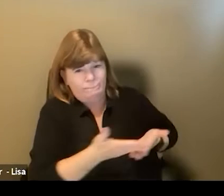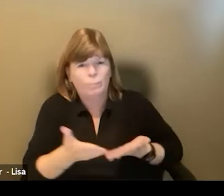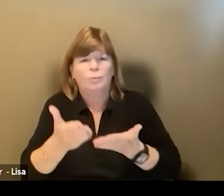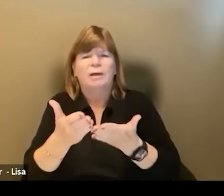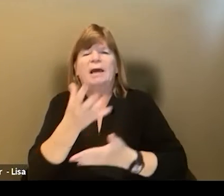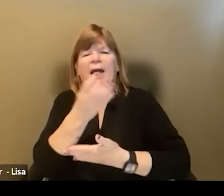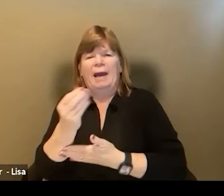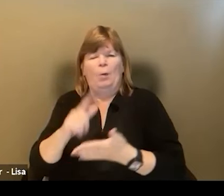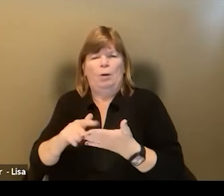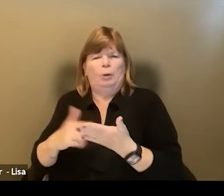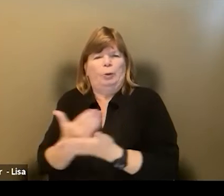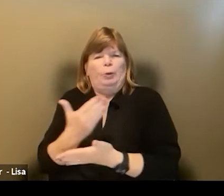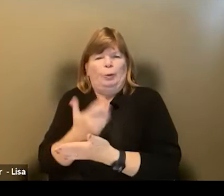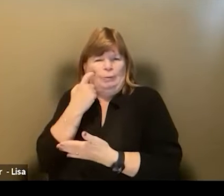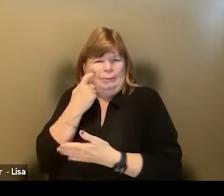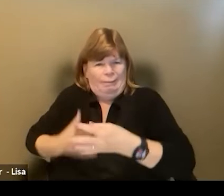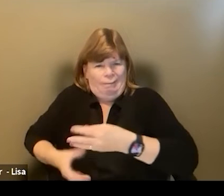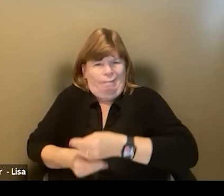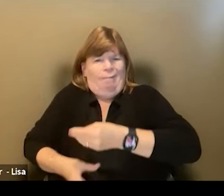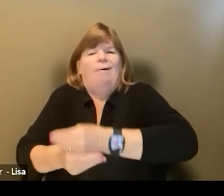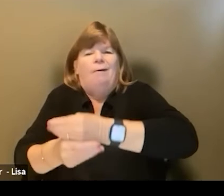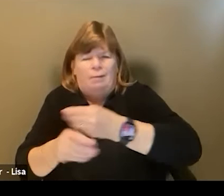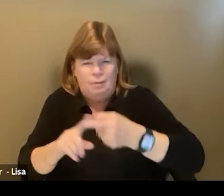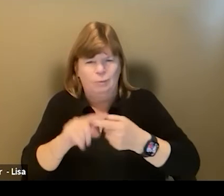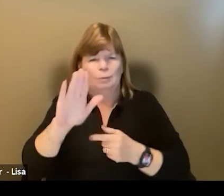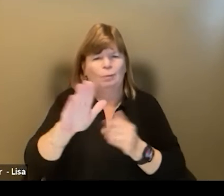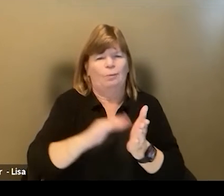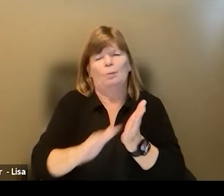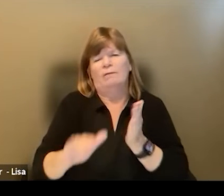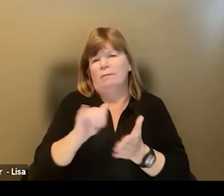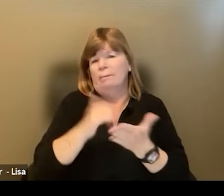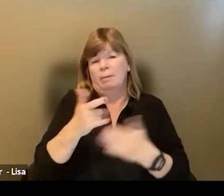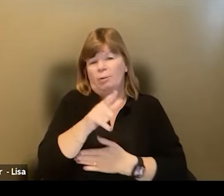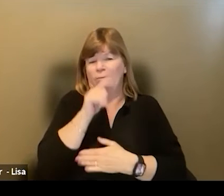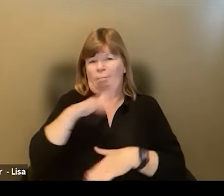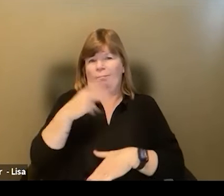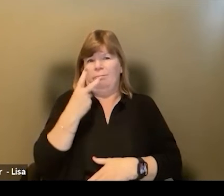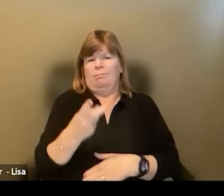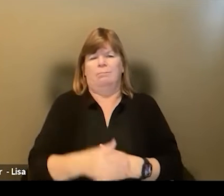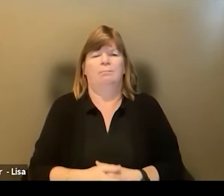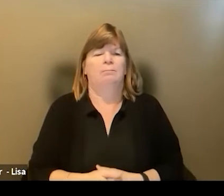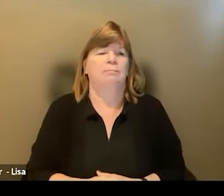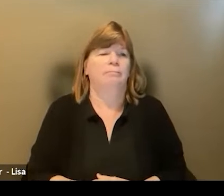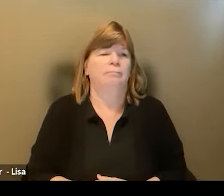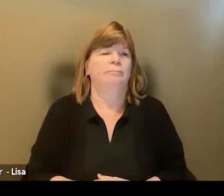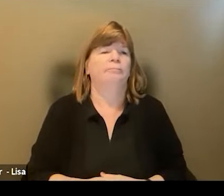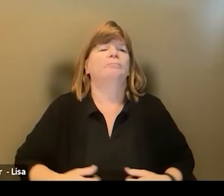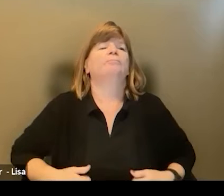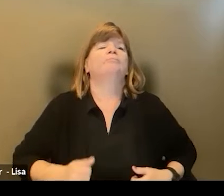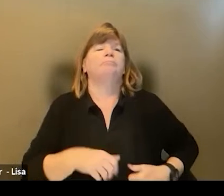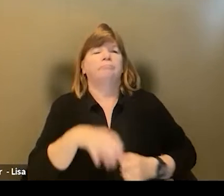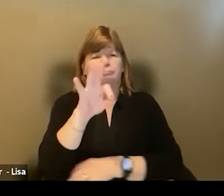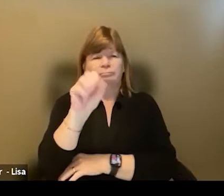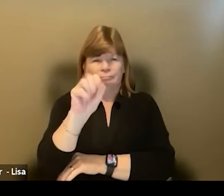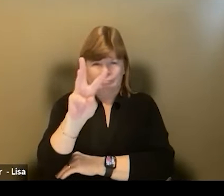as what are newly introduced elements to the waiver drafts that maybe you haven't seen before. So for the family